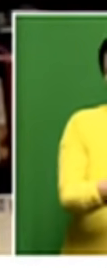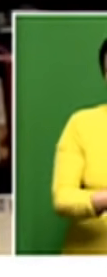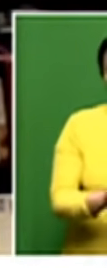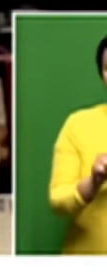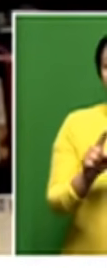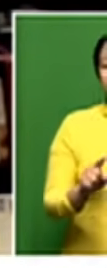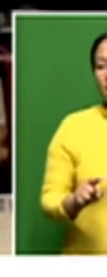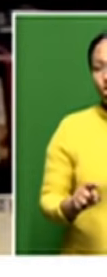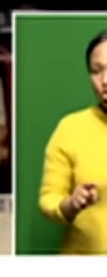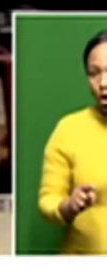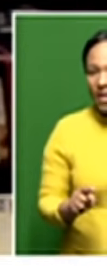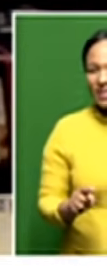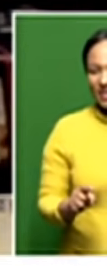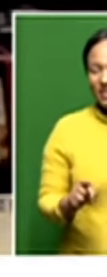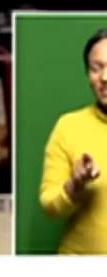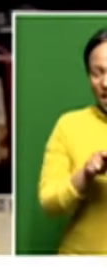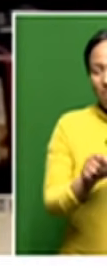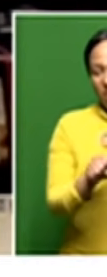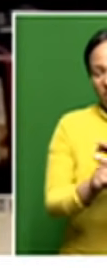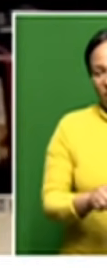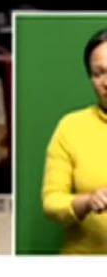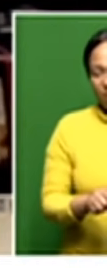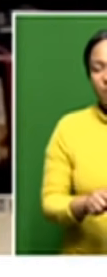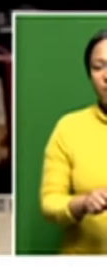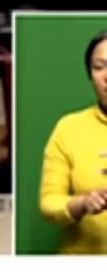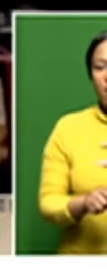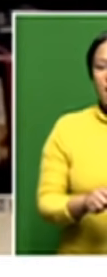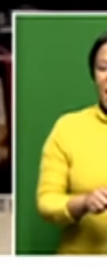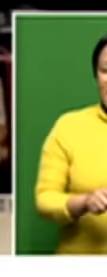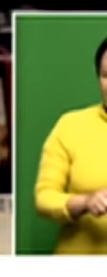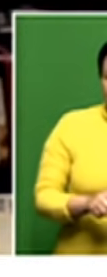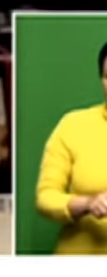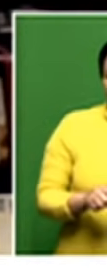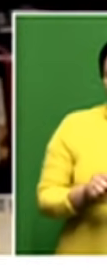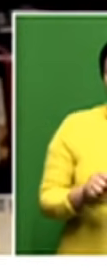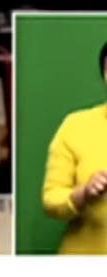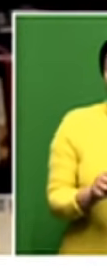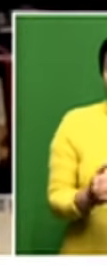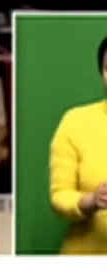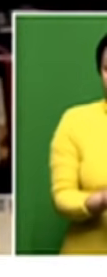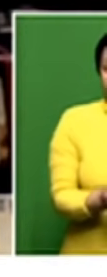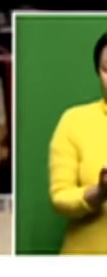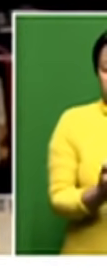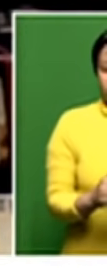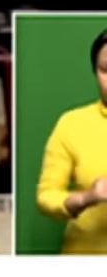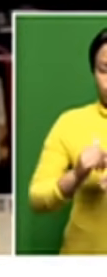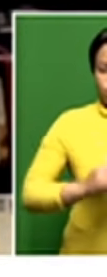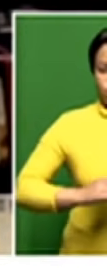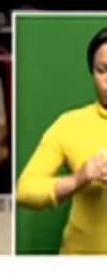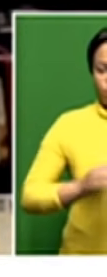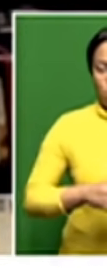and chocolate facilities. We are now working very hard to ensure that we get up to